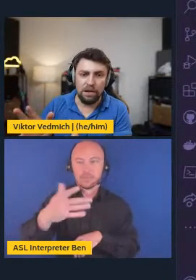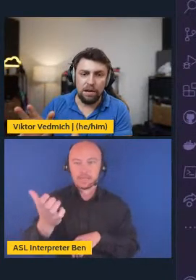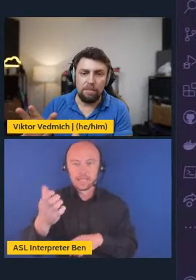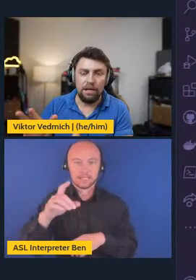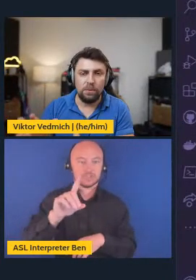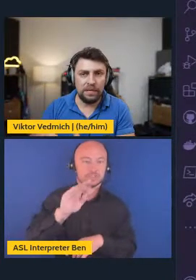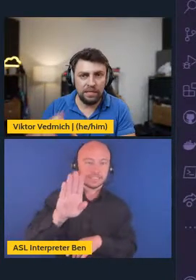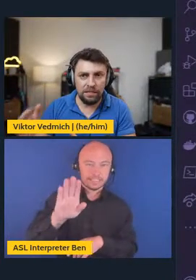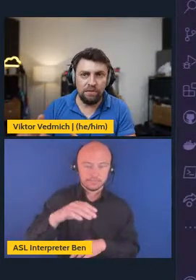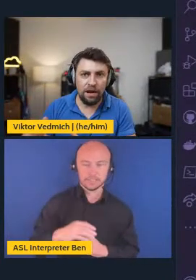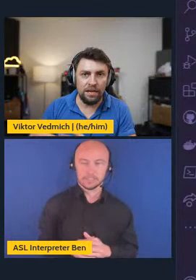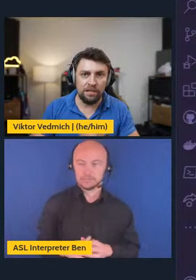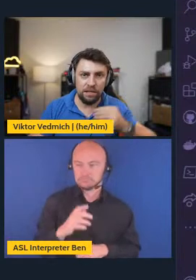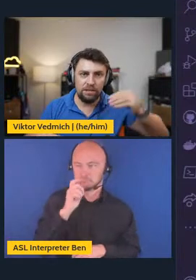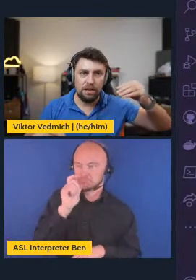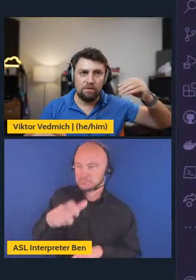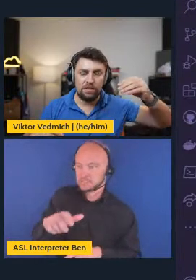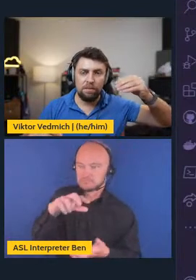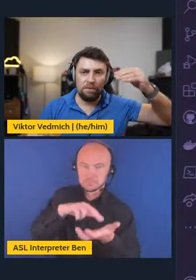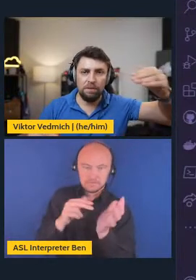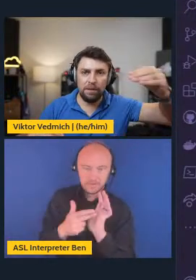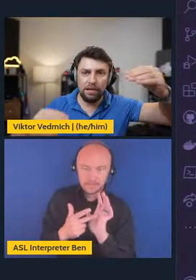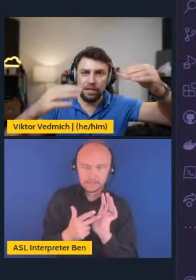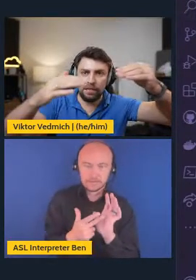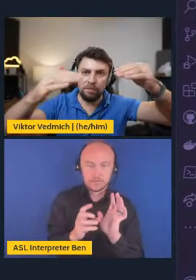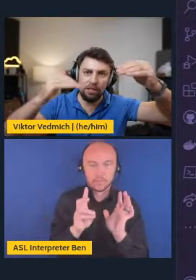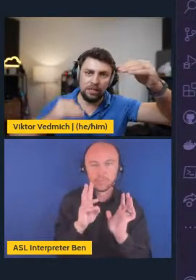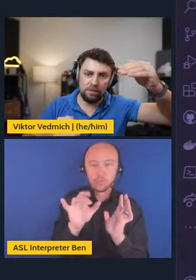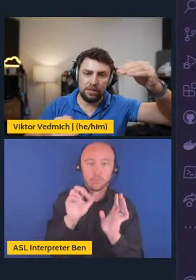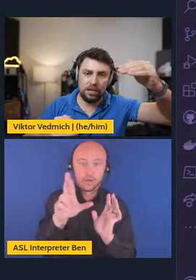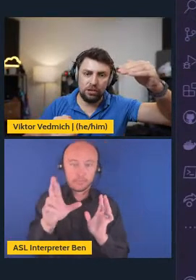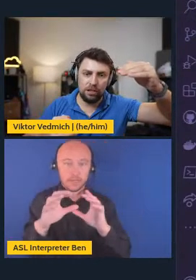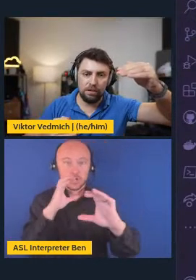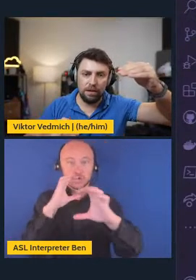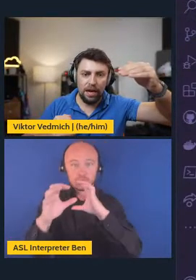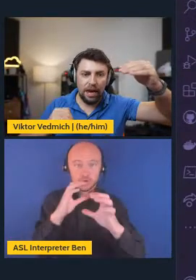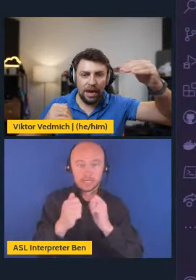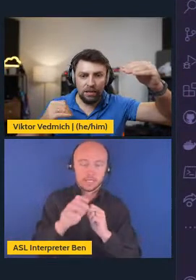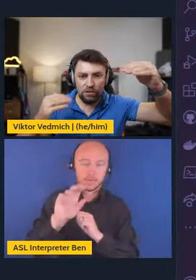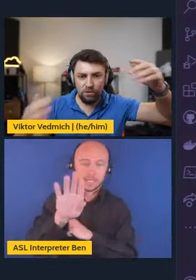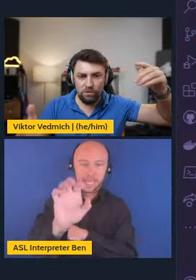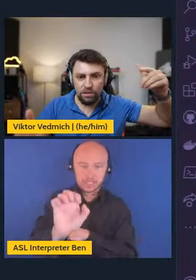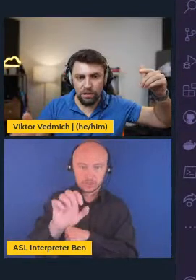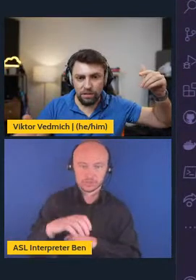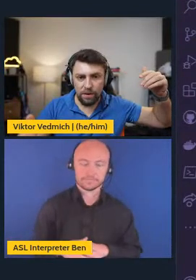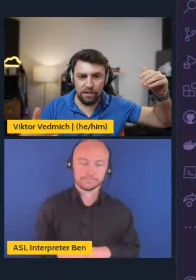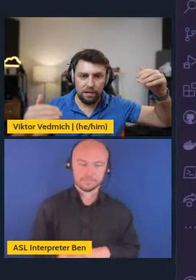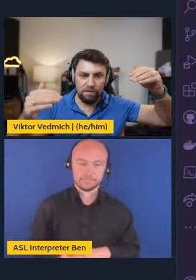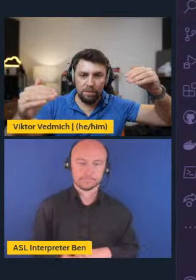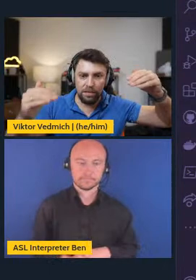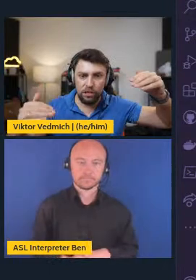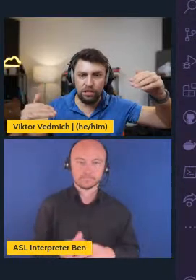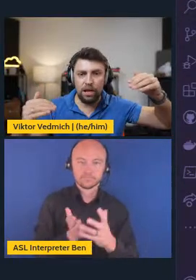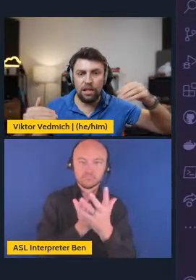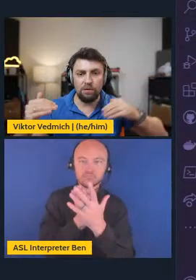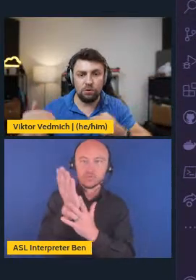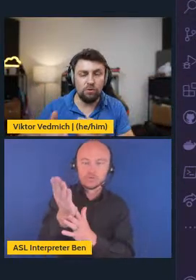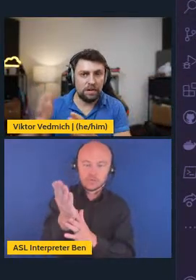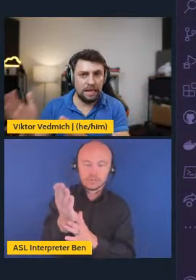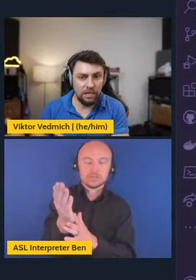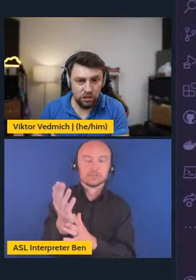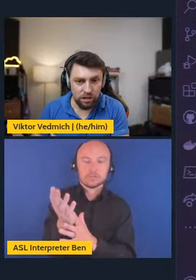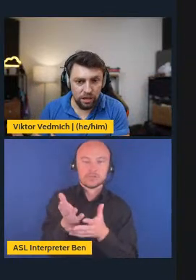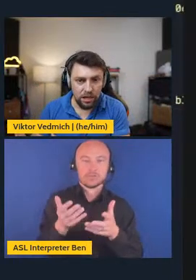layer, but we didn't define that, for example, web layer can communicate it with cache layer. And through this construct, like web connection allowed